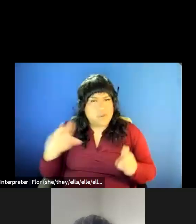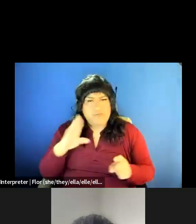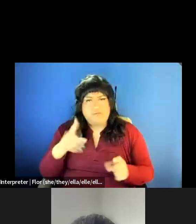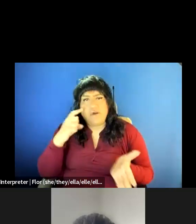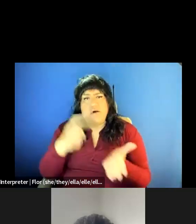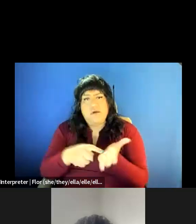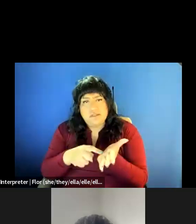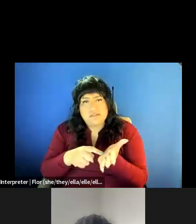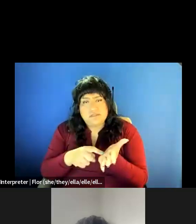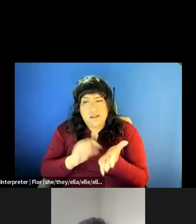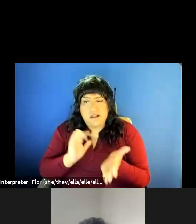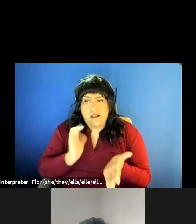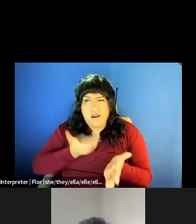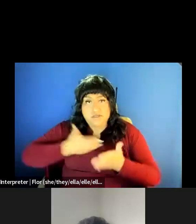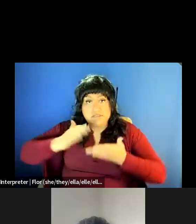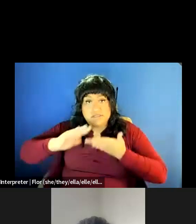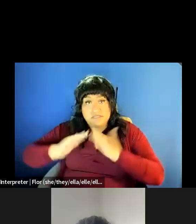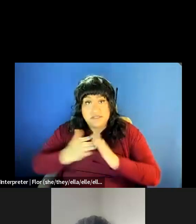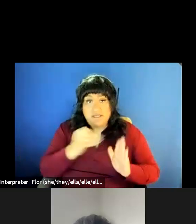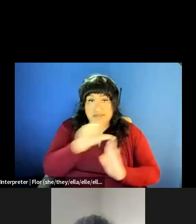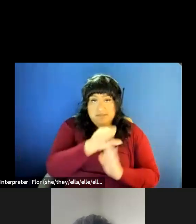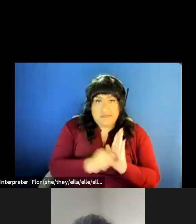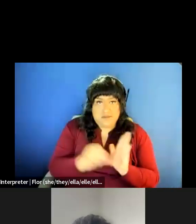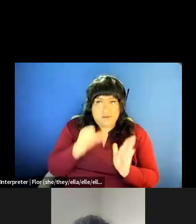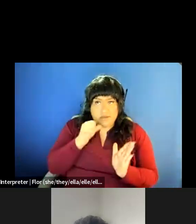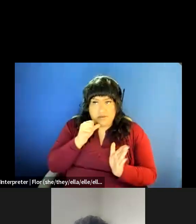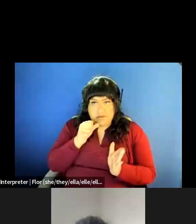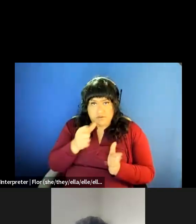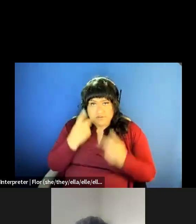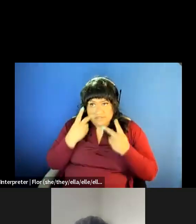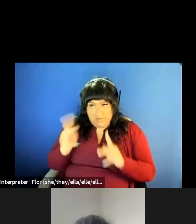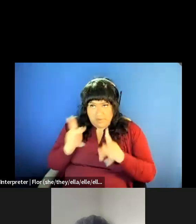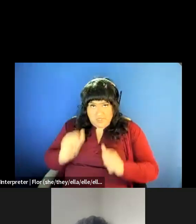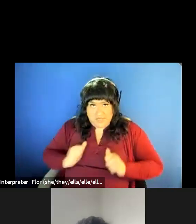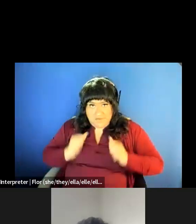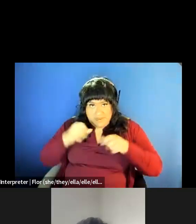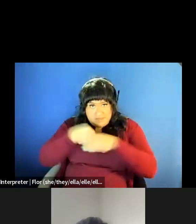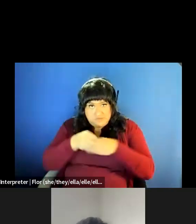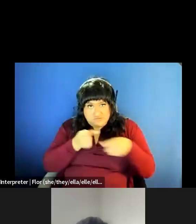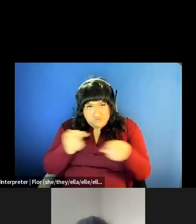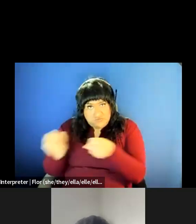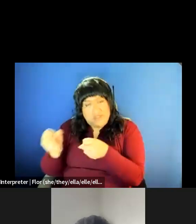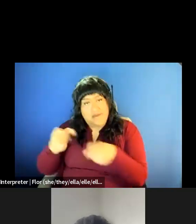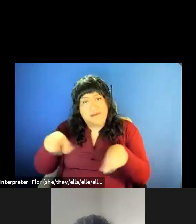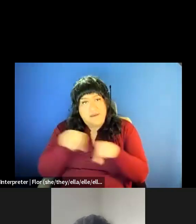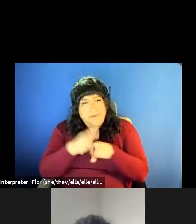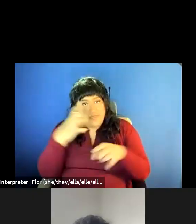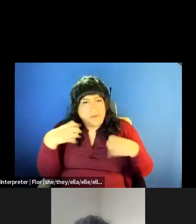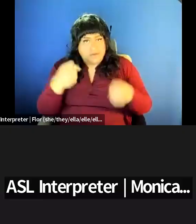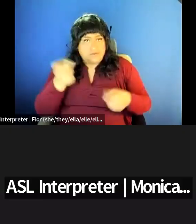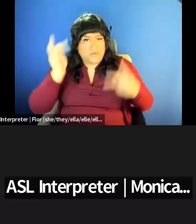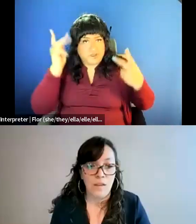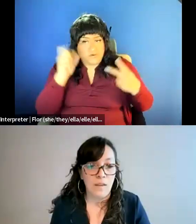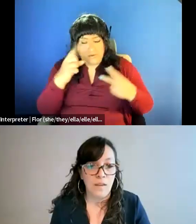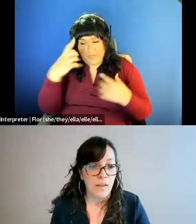but our city and the state don't see people living on our streets in mental health crisis as a health and human services issue.